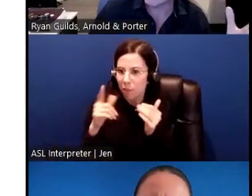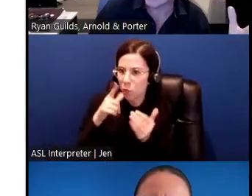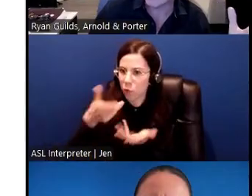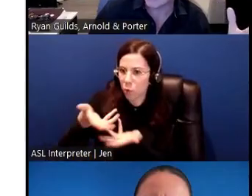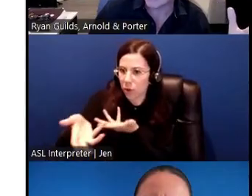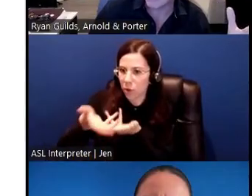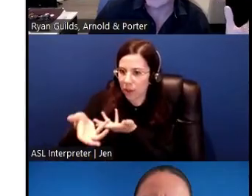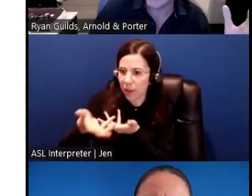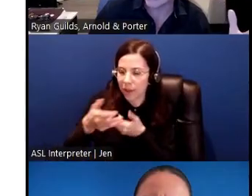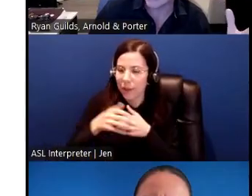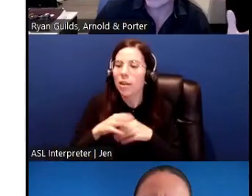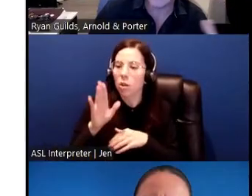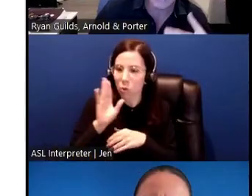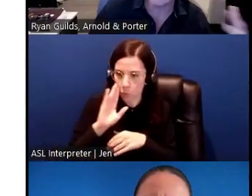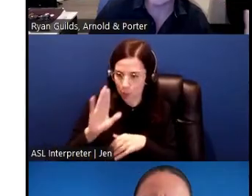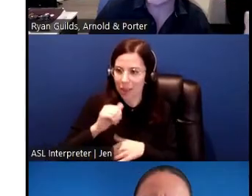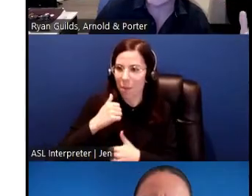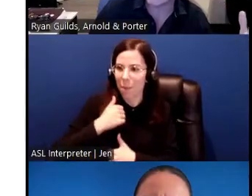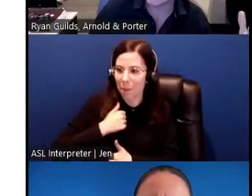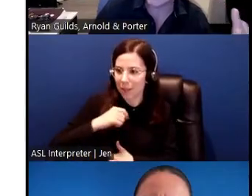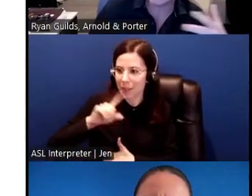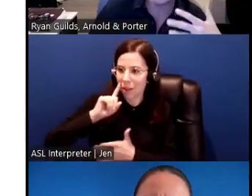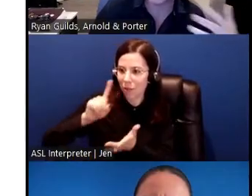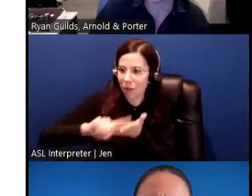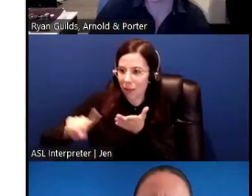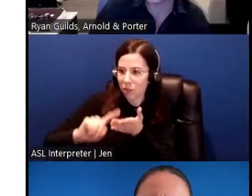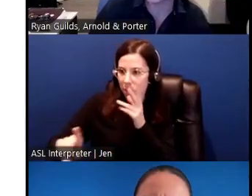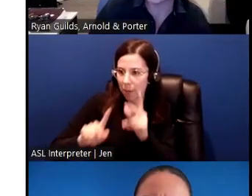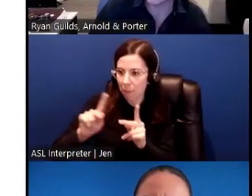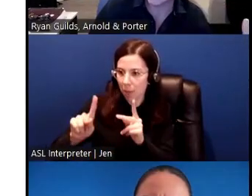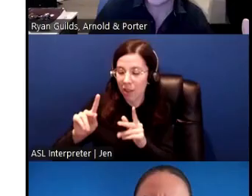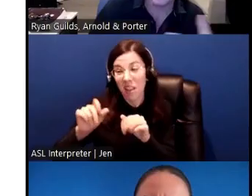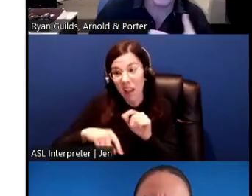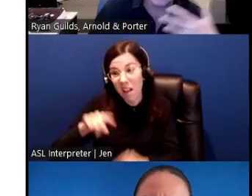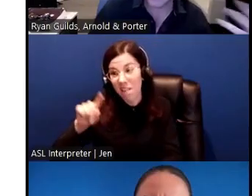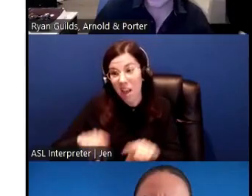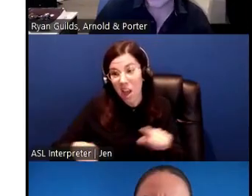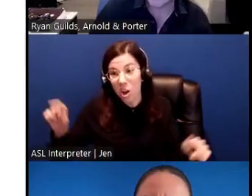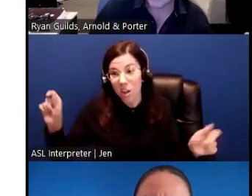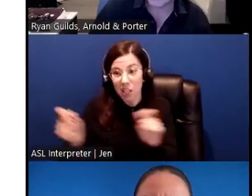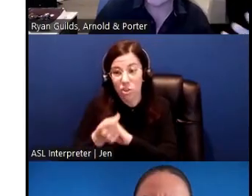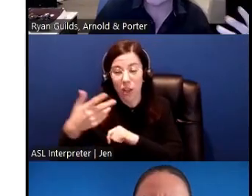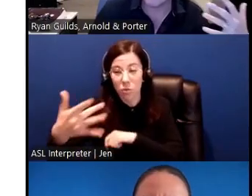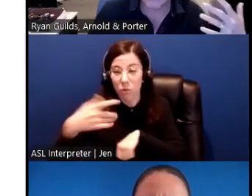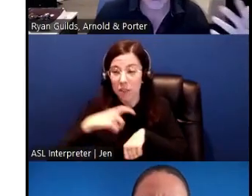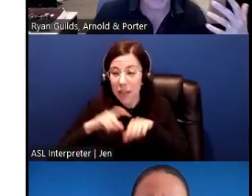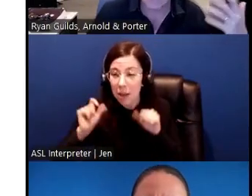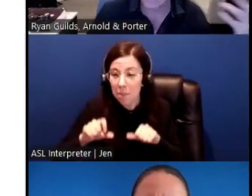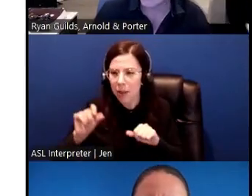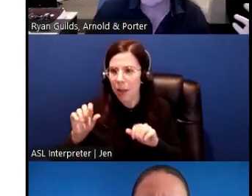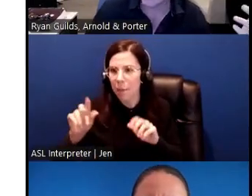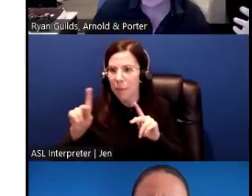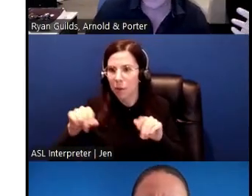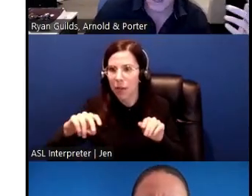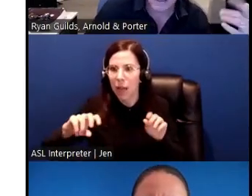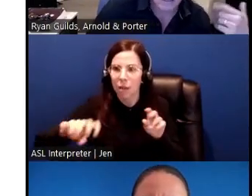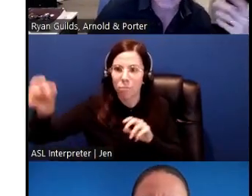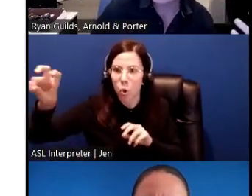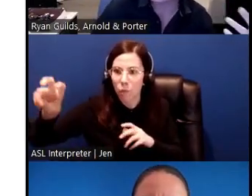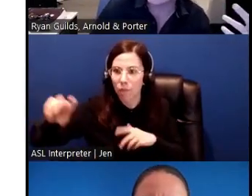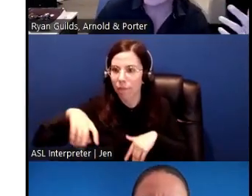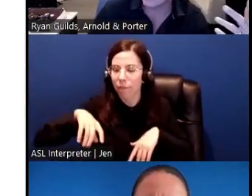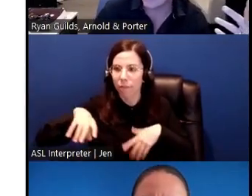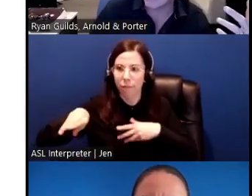those military investigative agents, and that could vary. They can change over time. They can move. There can be more than one.